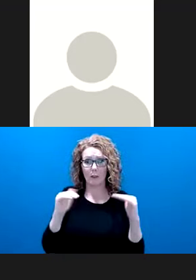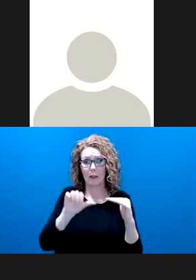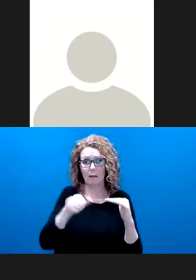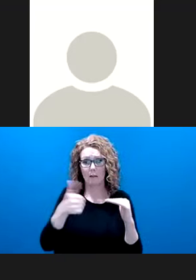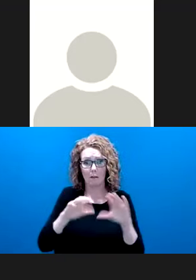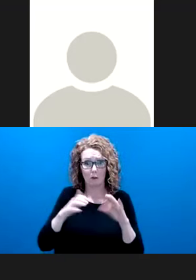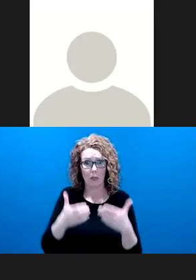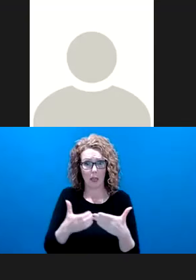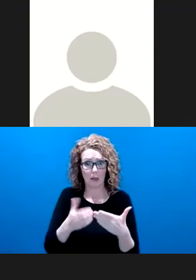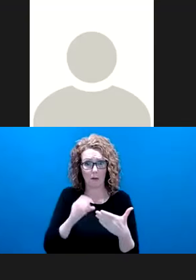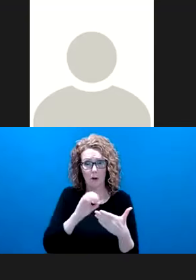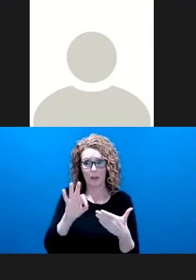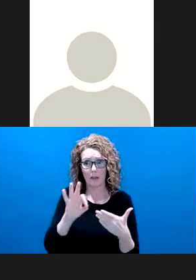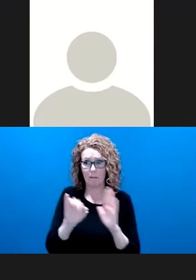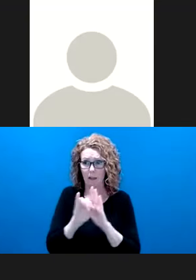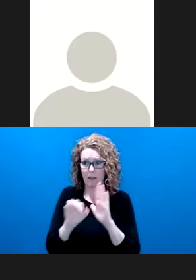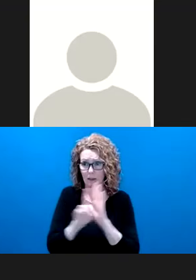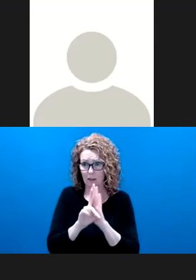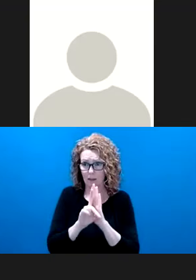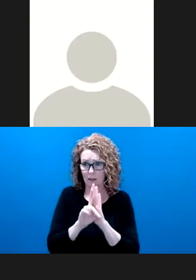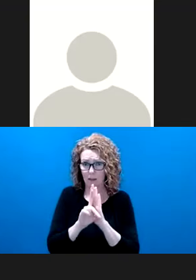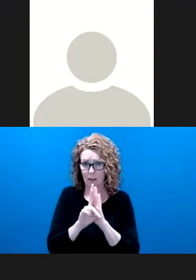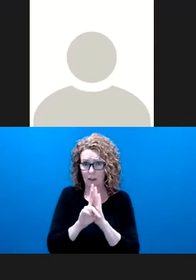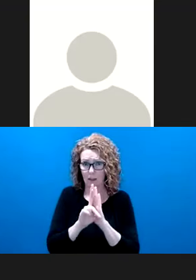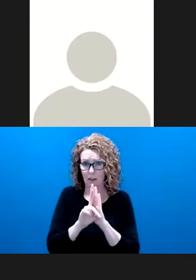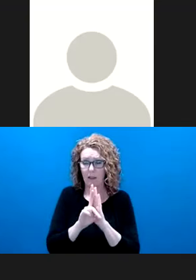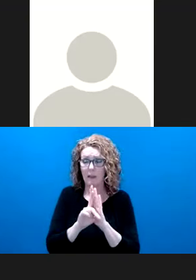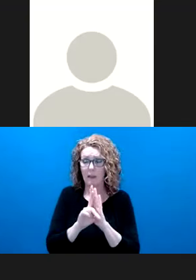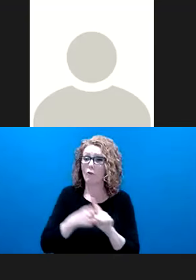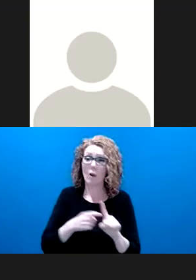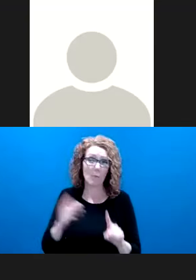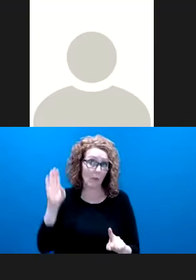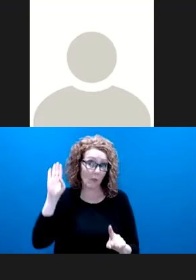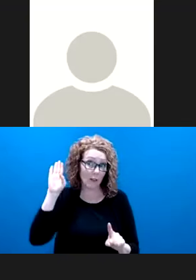of identity. And from our listening sessions,